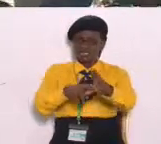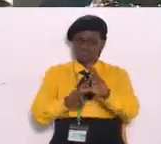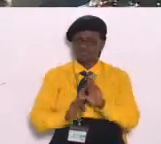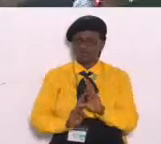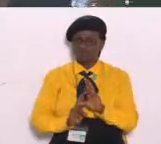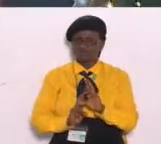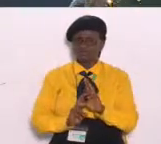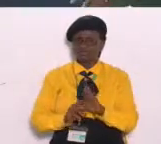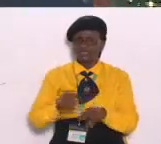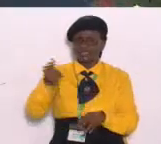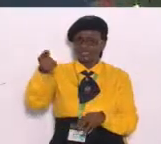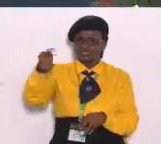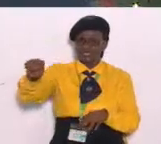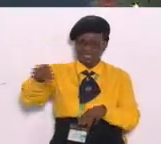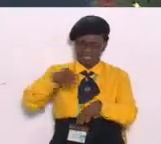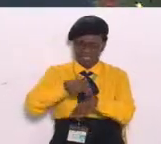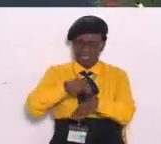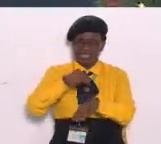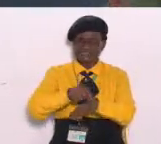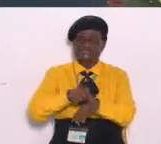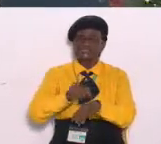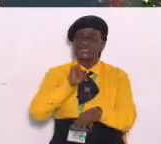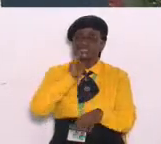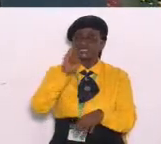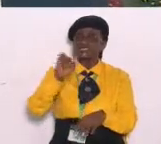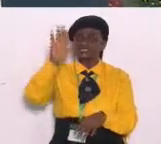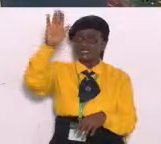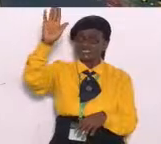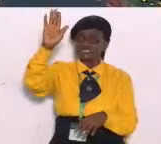the earth is his footstool.